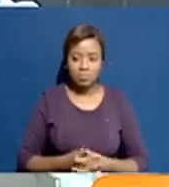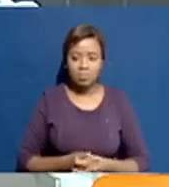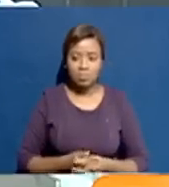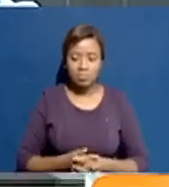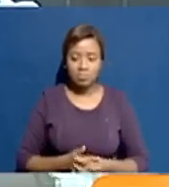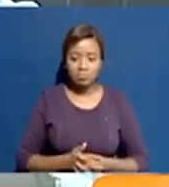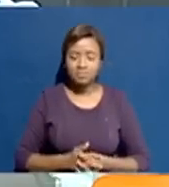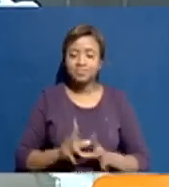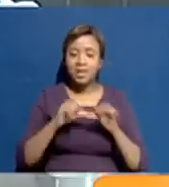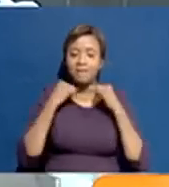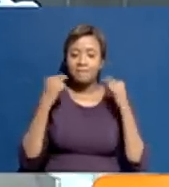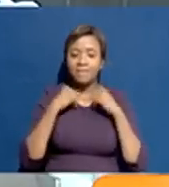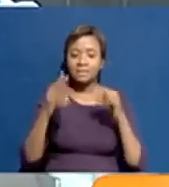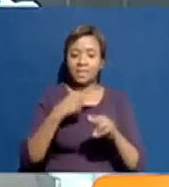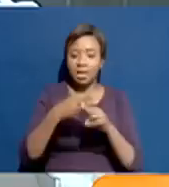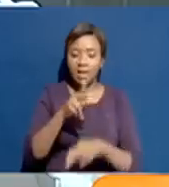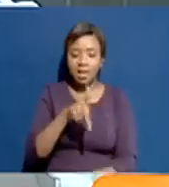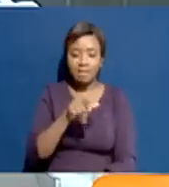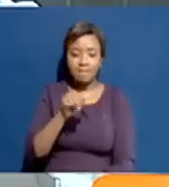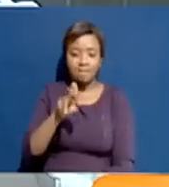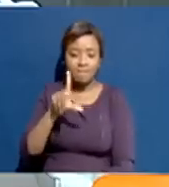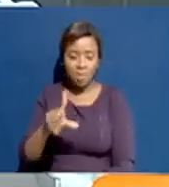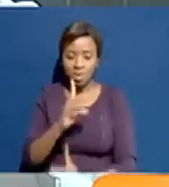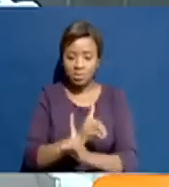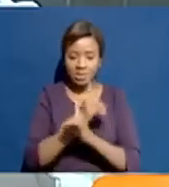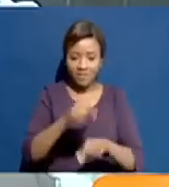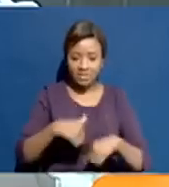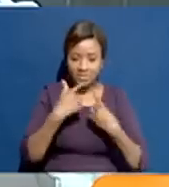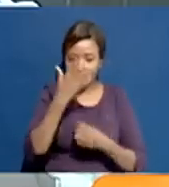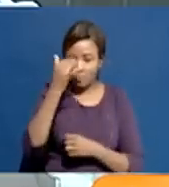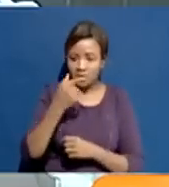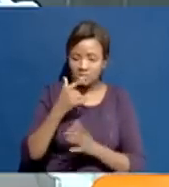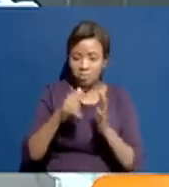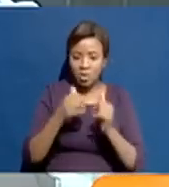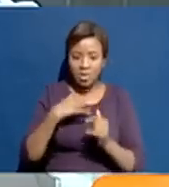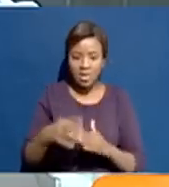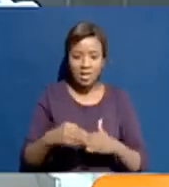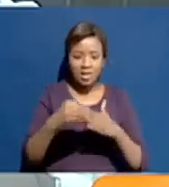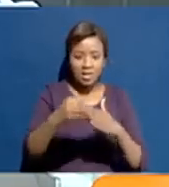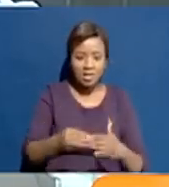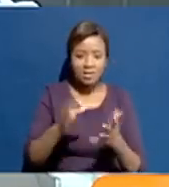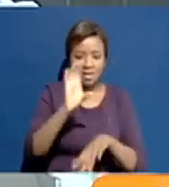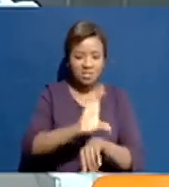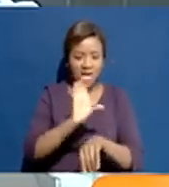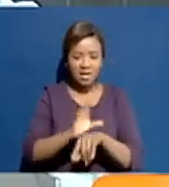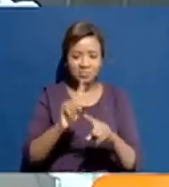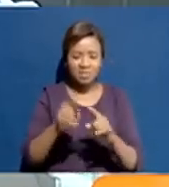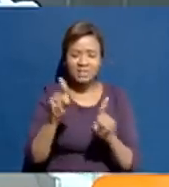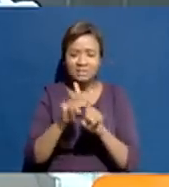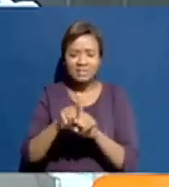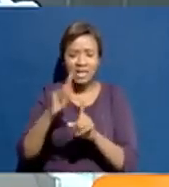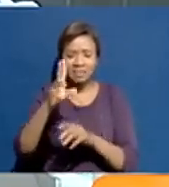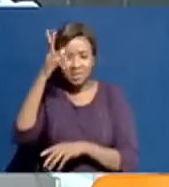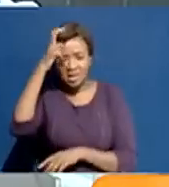So controversial Pastor Paul Mackenzie has defended himself against claims of leading a cult-like church. In his statement with the police,